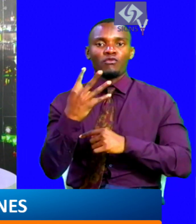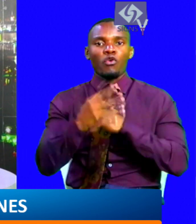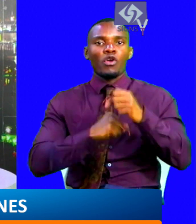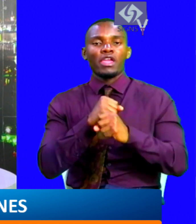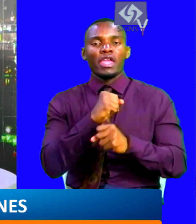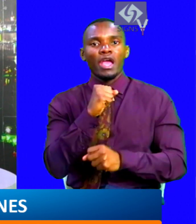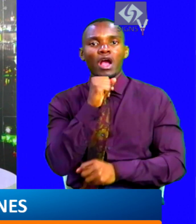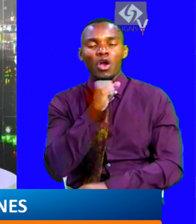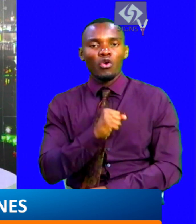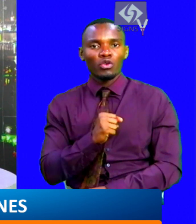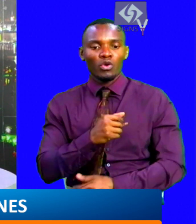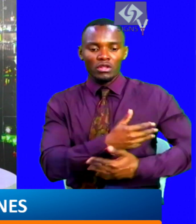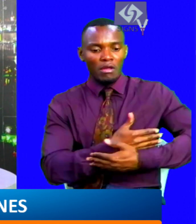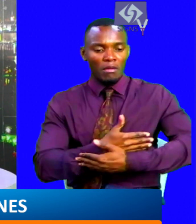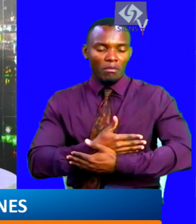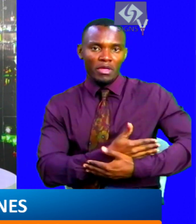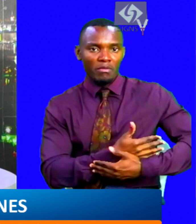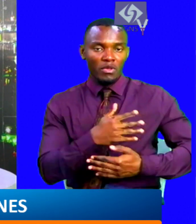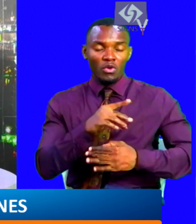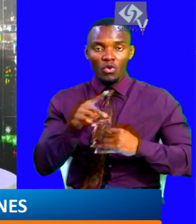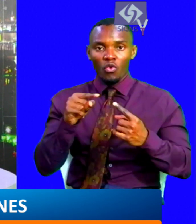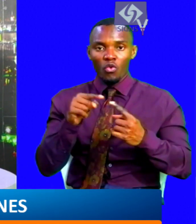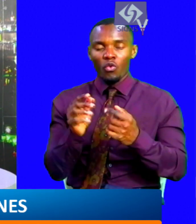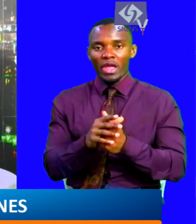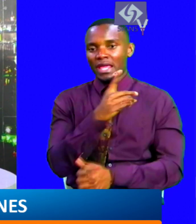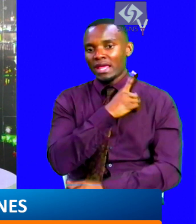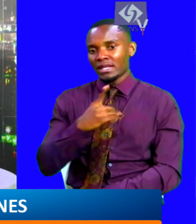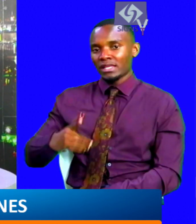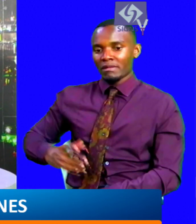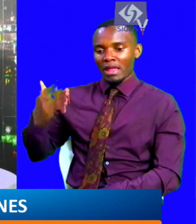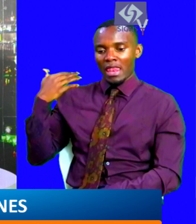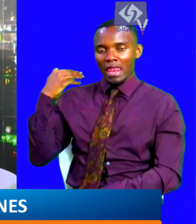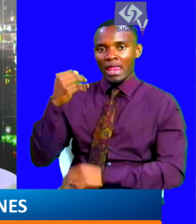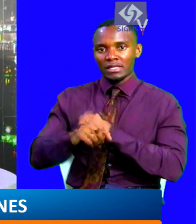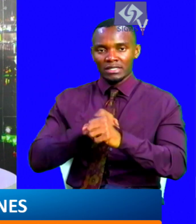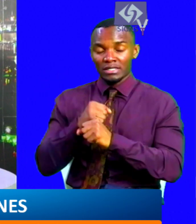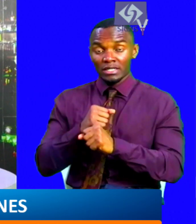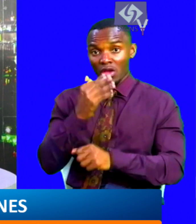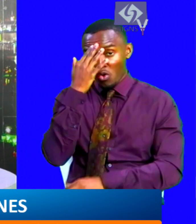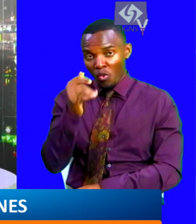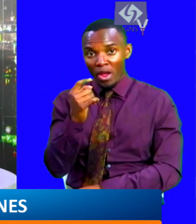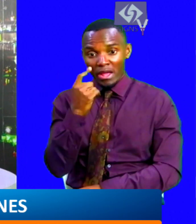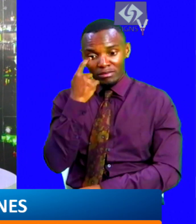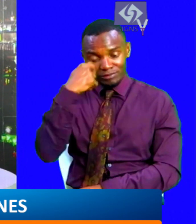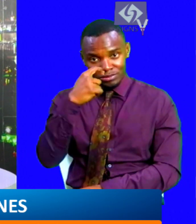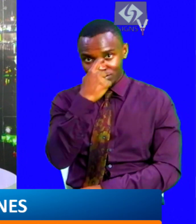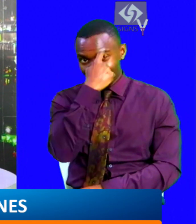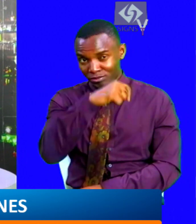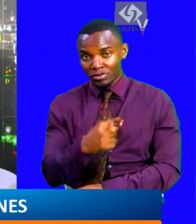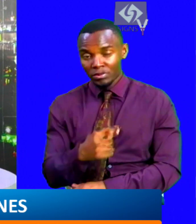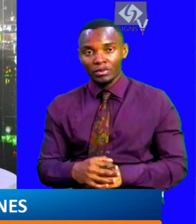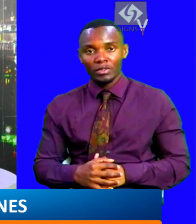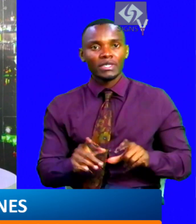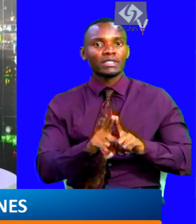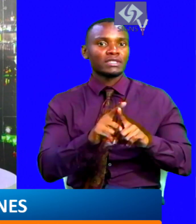Nyakerario, and Aunt Pacifisa Nyakerario, who were sentenced to 5 and 10 years respectively after they were also